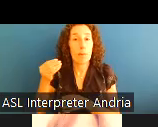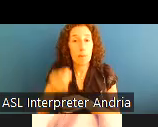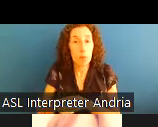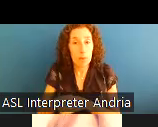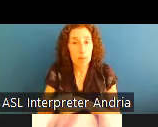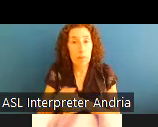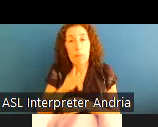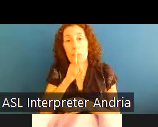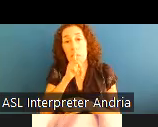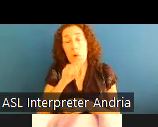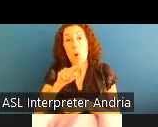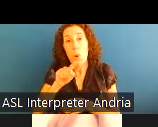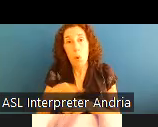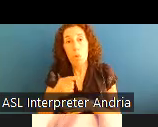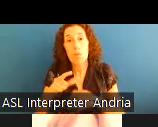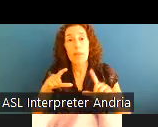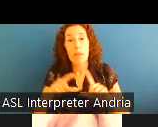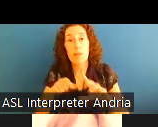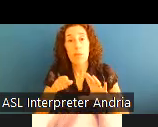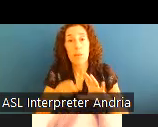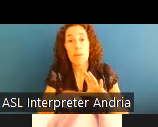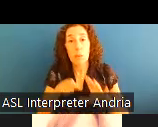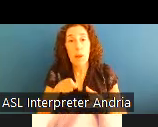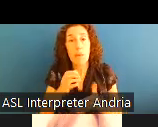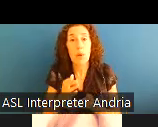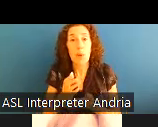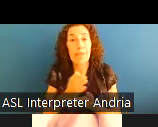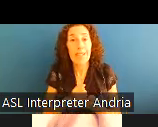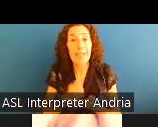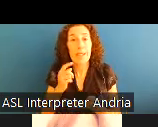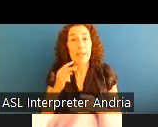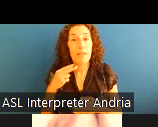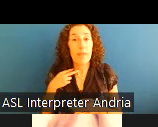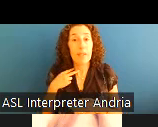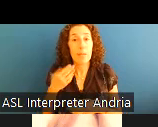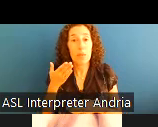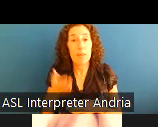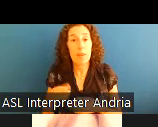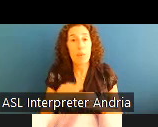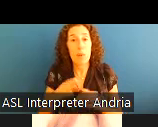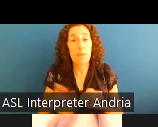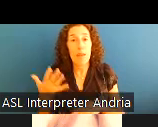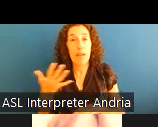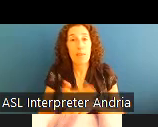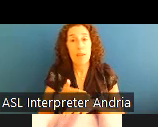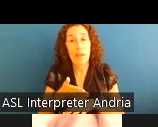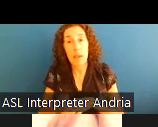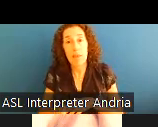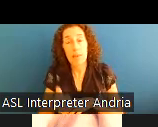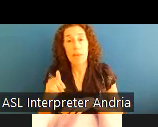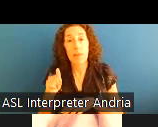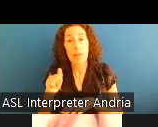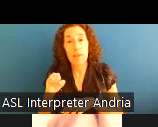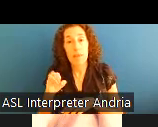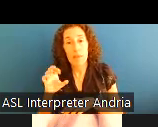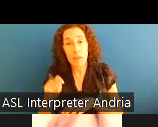5 days after an assault. But I just want to highlight that there is that 15-day window, and it varies across states,